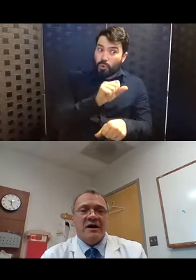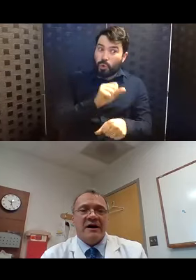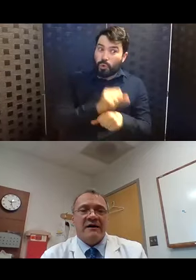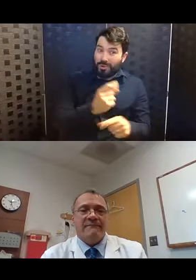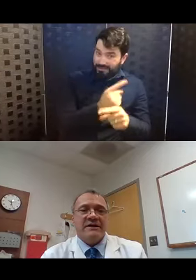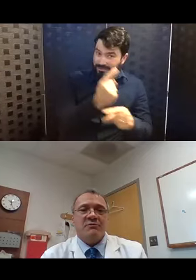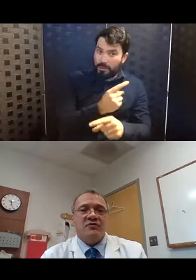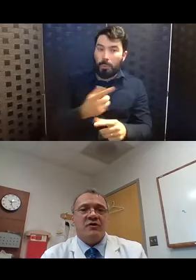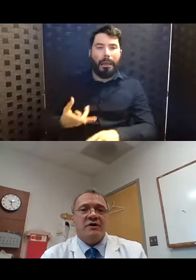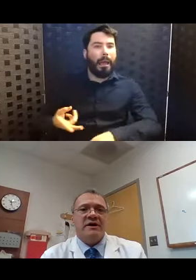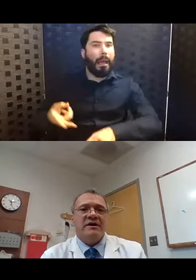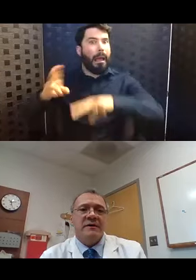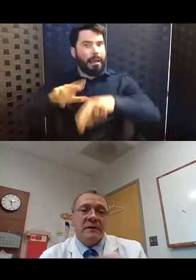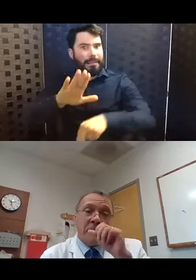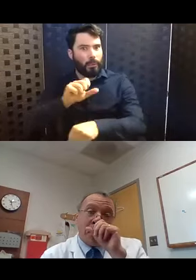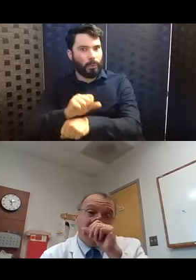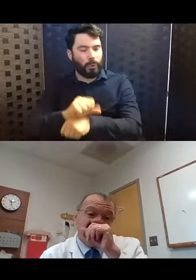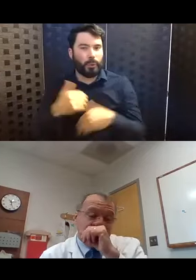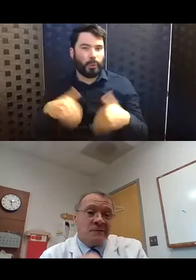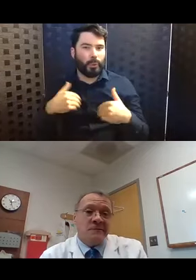more. Let's move forward.